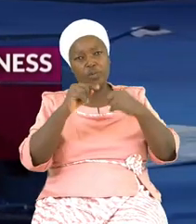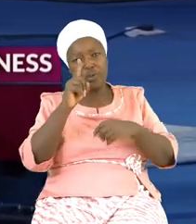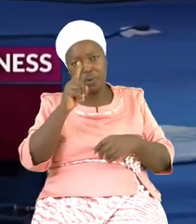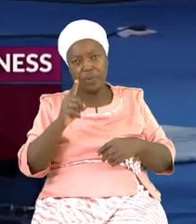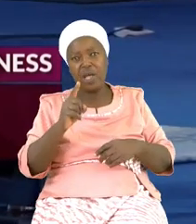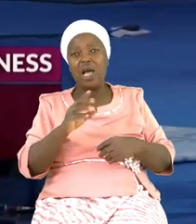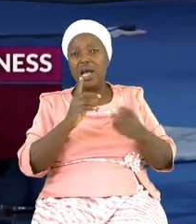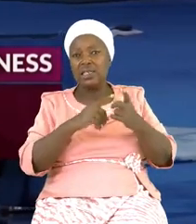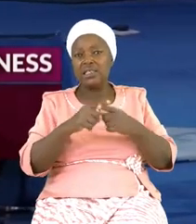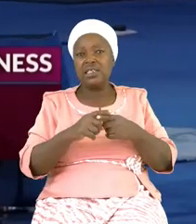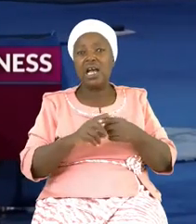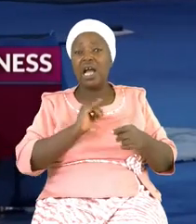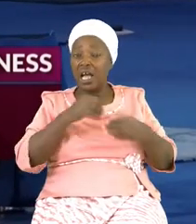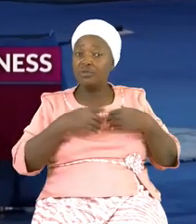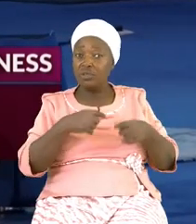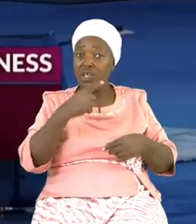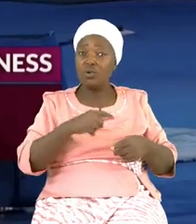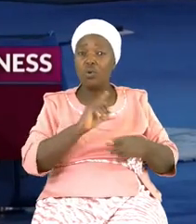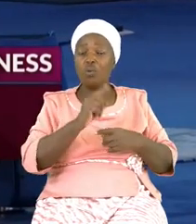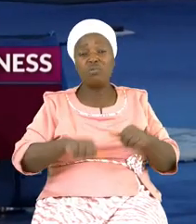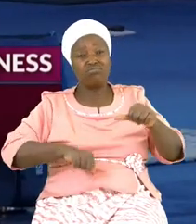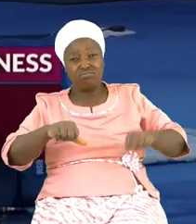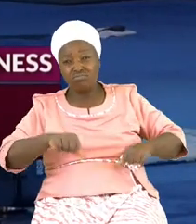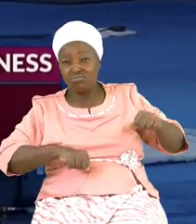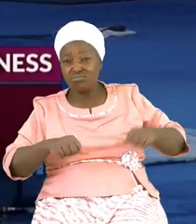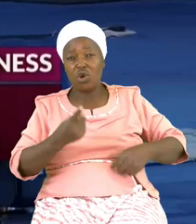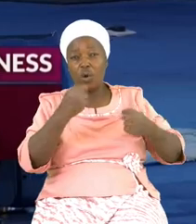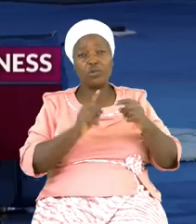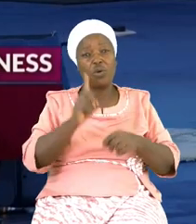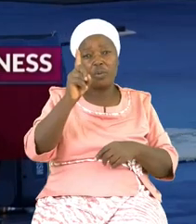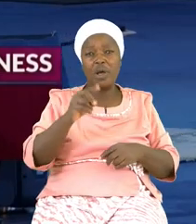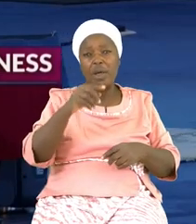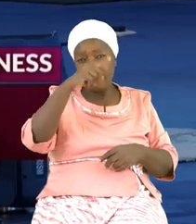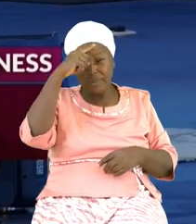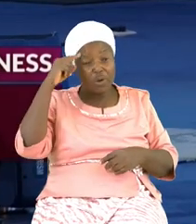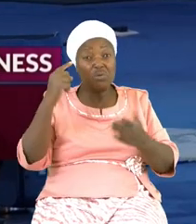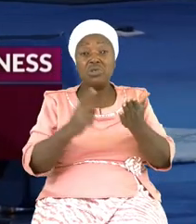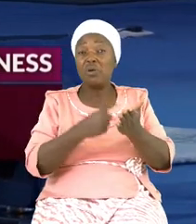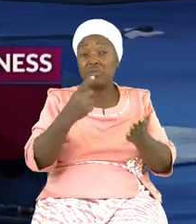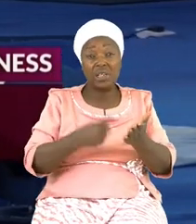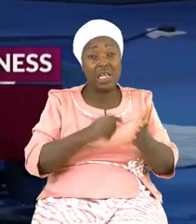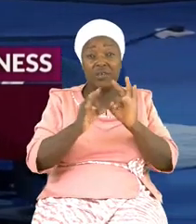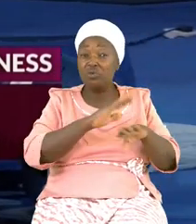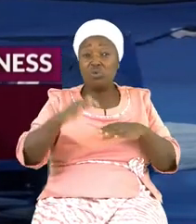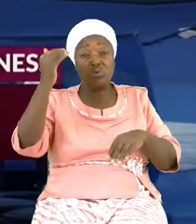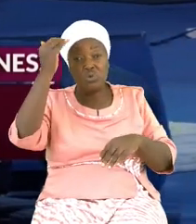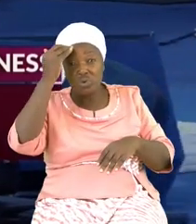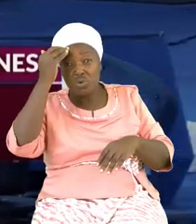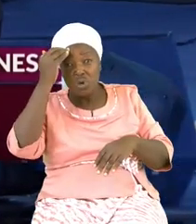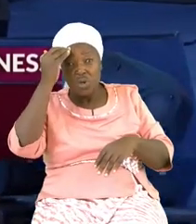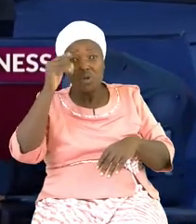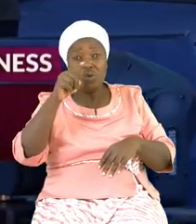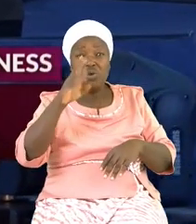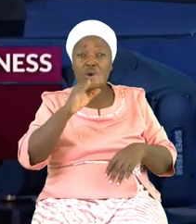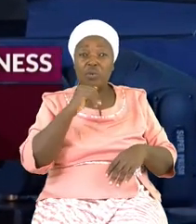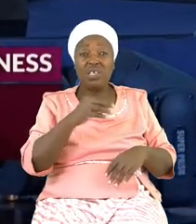haughtiness comes from. Because sometimes, if you don't know, you'll be eating whatever. You